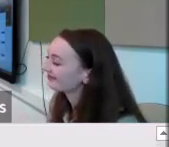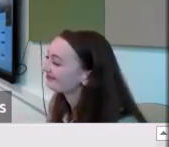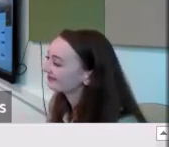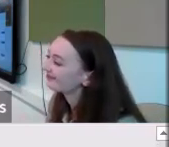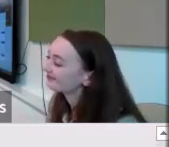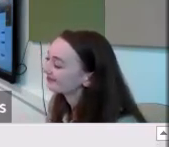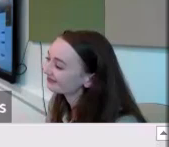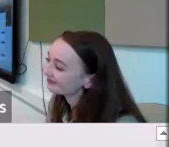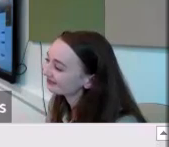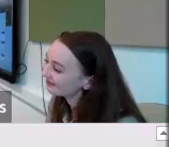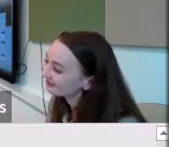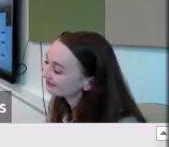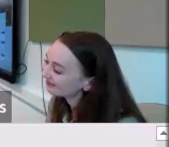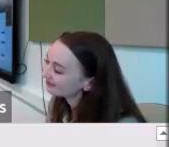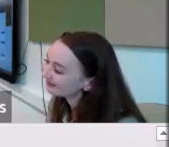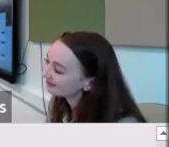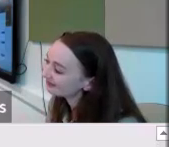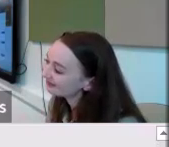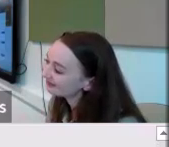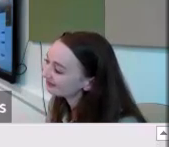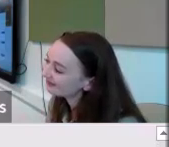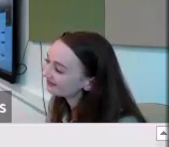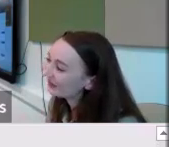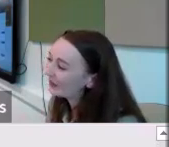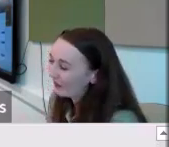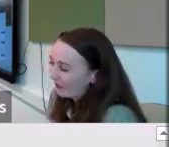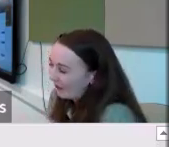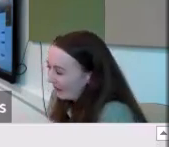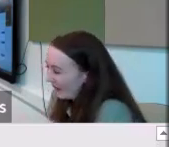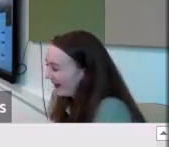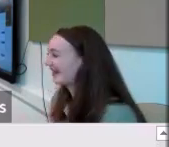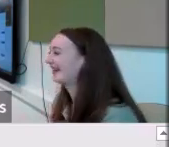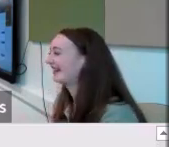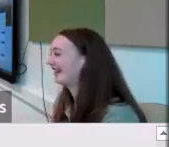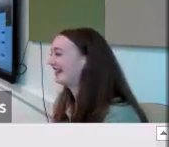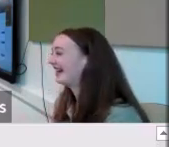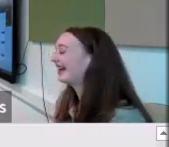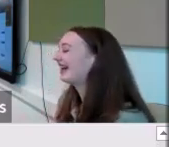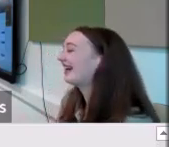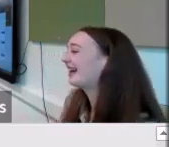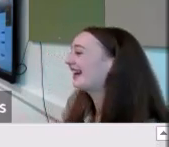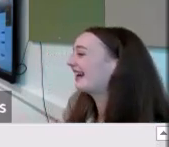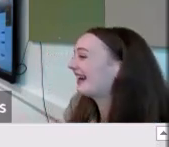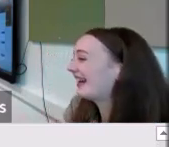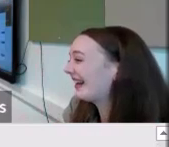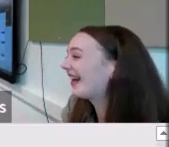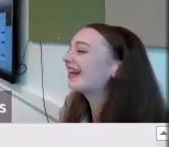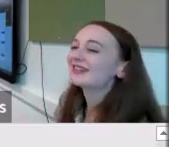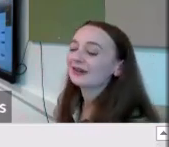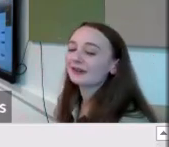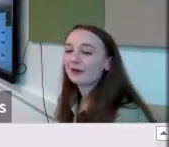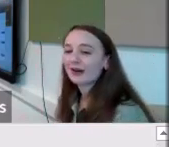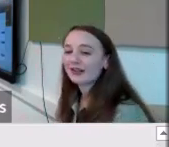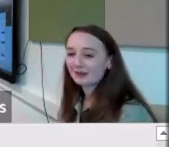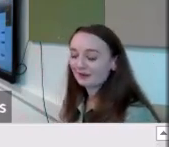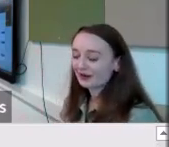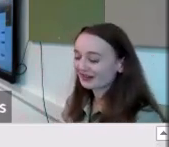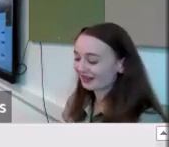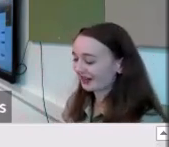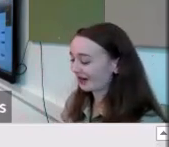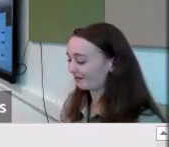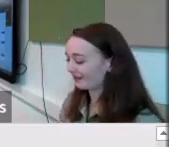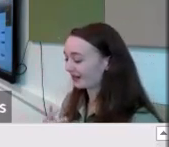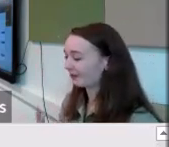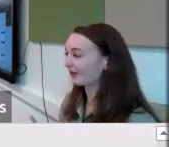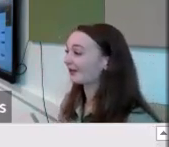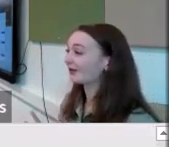interacting as much as possible. Do you have any people that you'd recommend we check out or hear more from? So the question